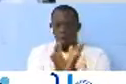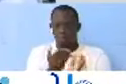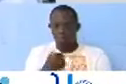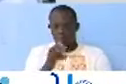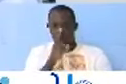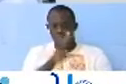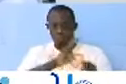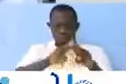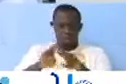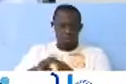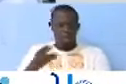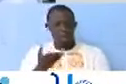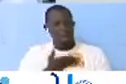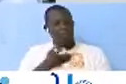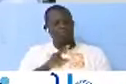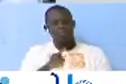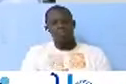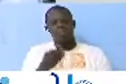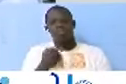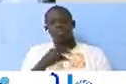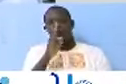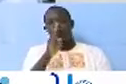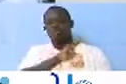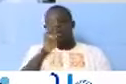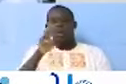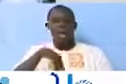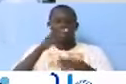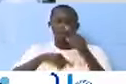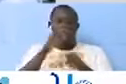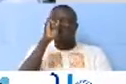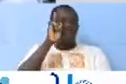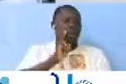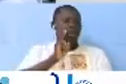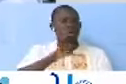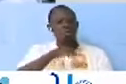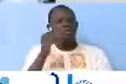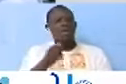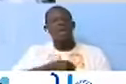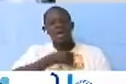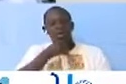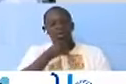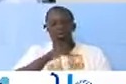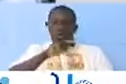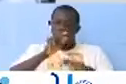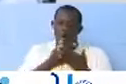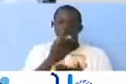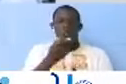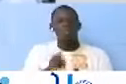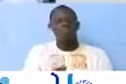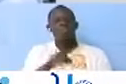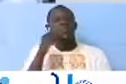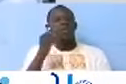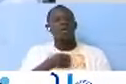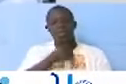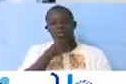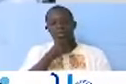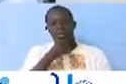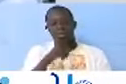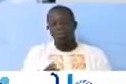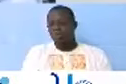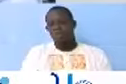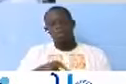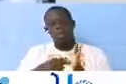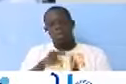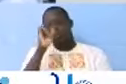here, the people here are not of their father's age, or the age of their mothers, it